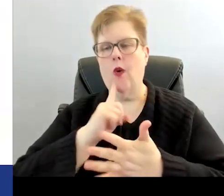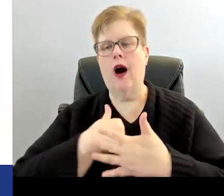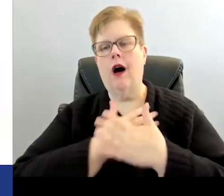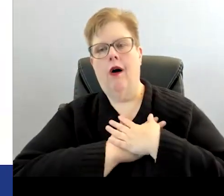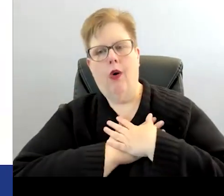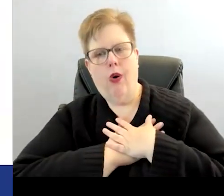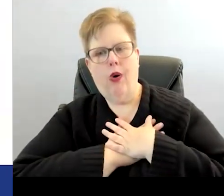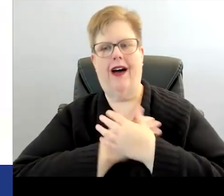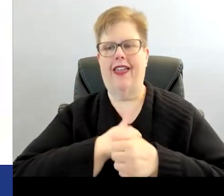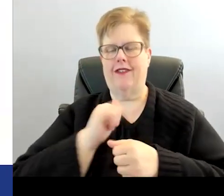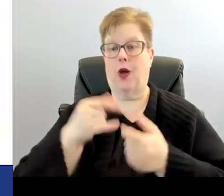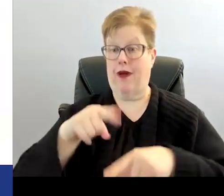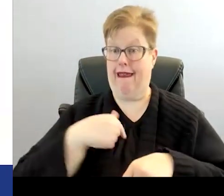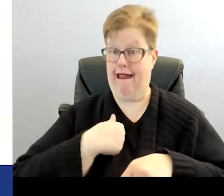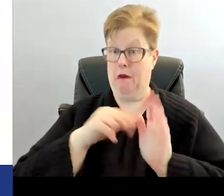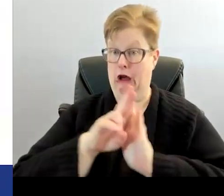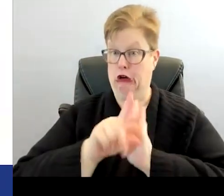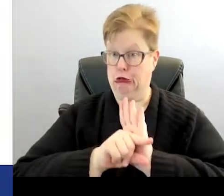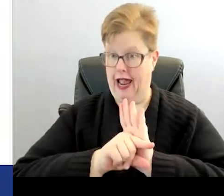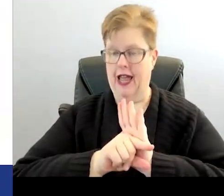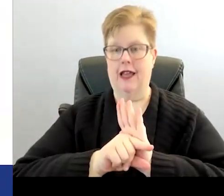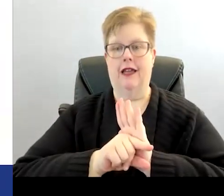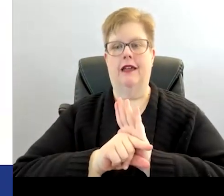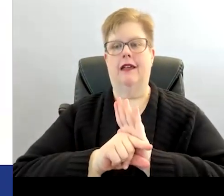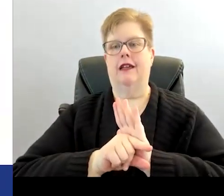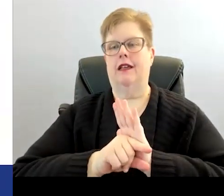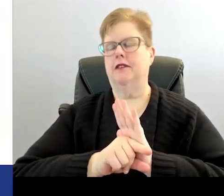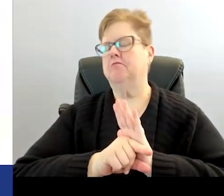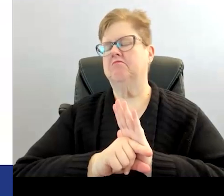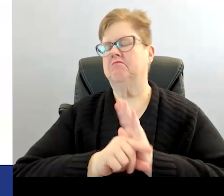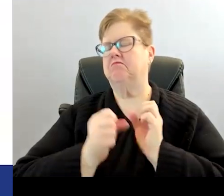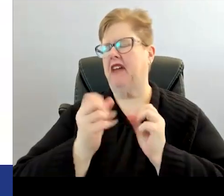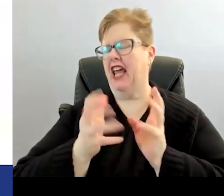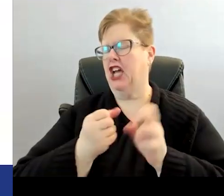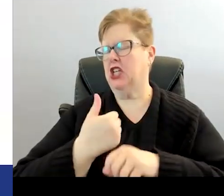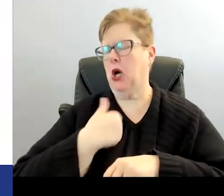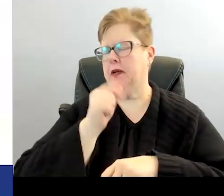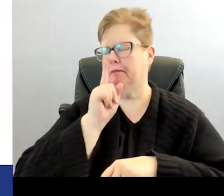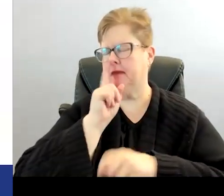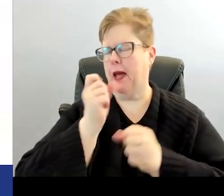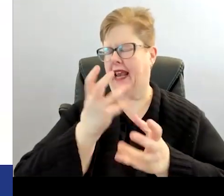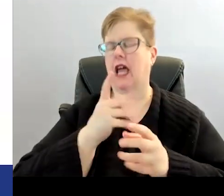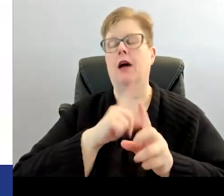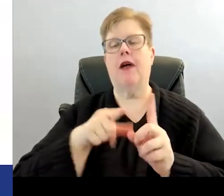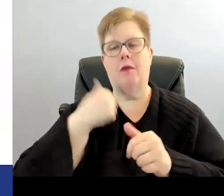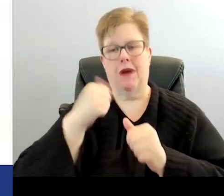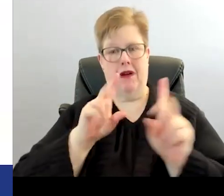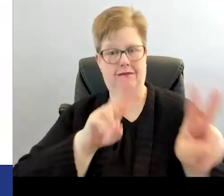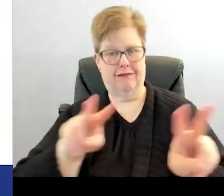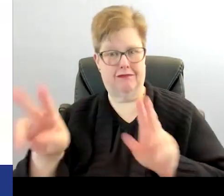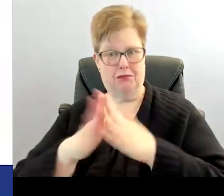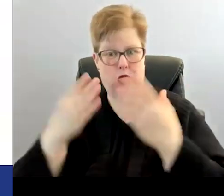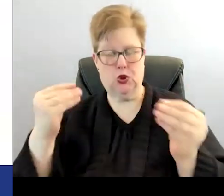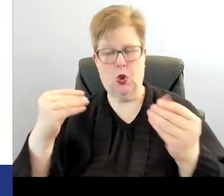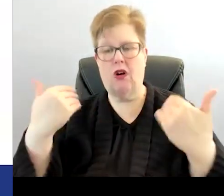I was an undergraduate, an undisclosed number of years ago, I remember going to the bookstore and looking at those books that